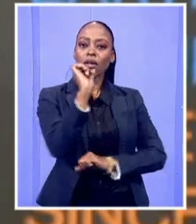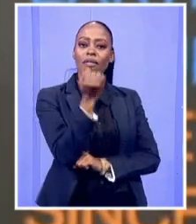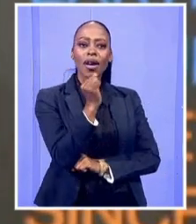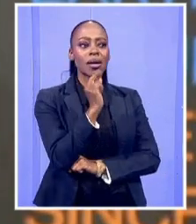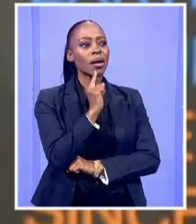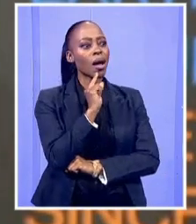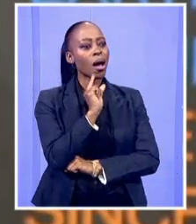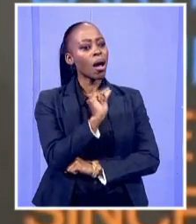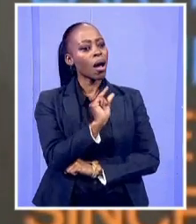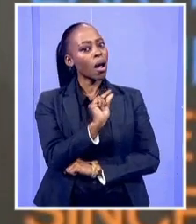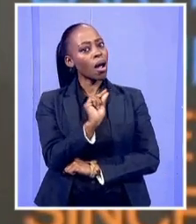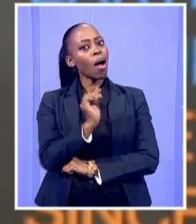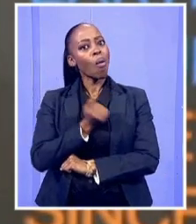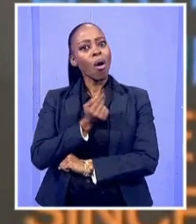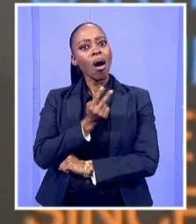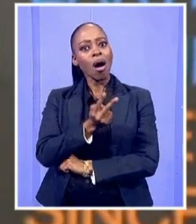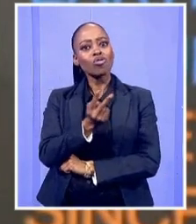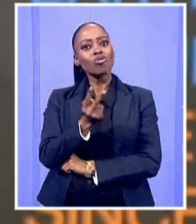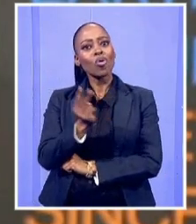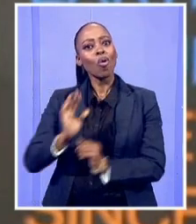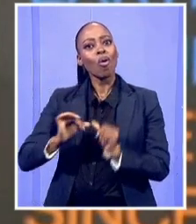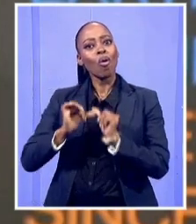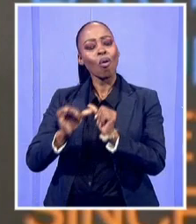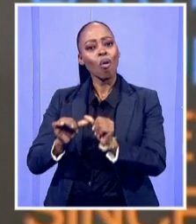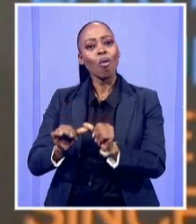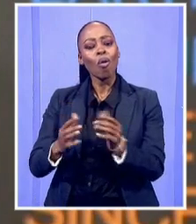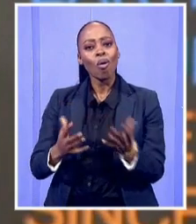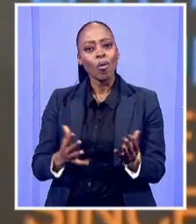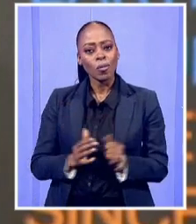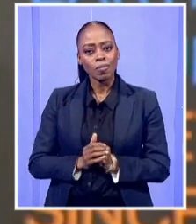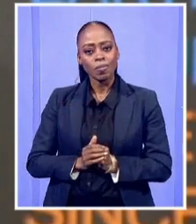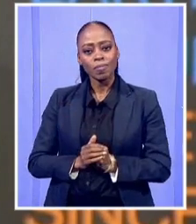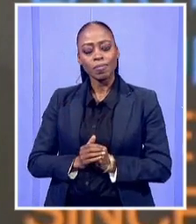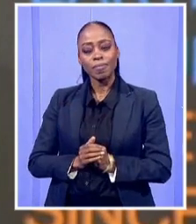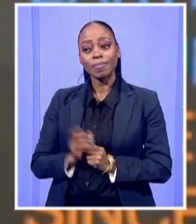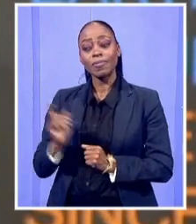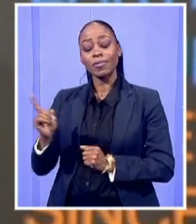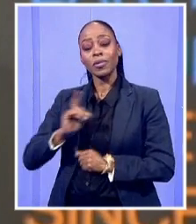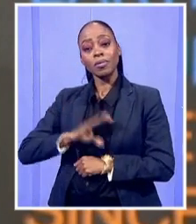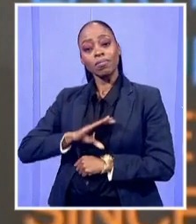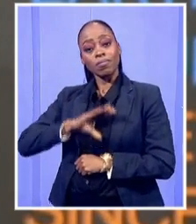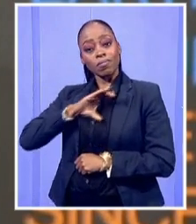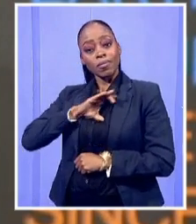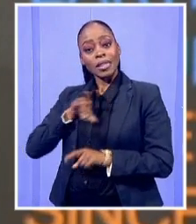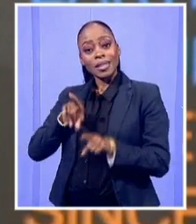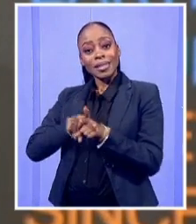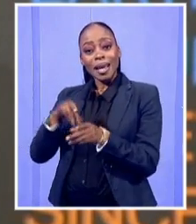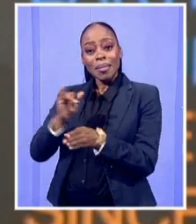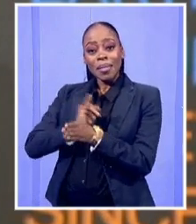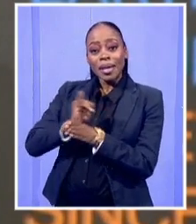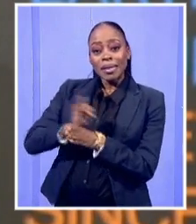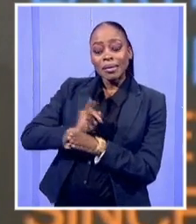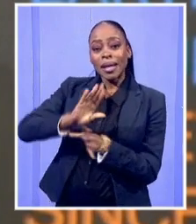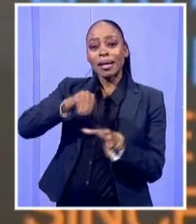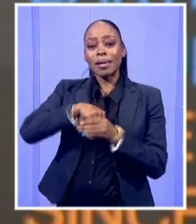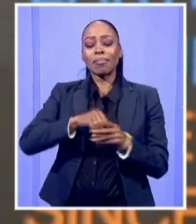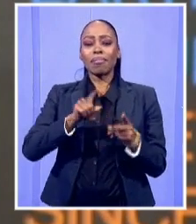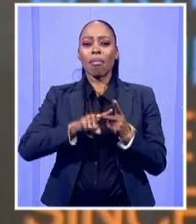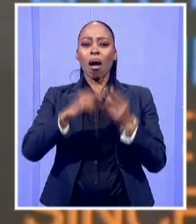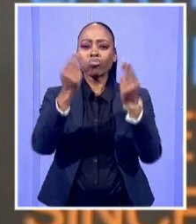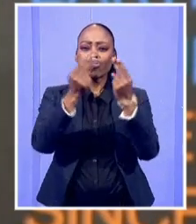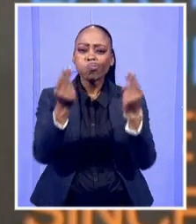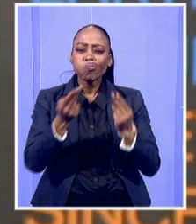what we want to see. And your courage, even in bringing interns, in bringing artisans who are